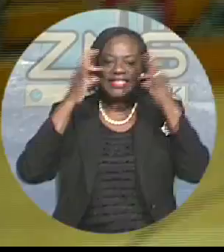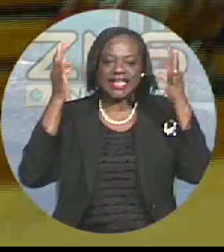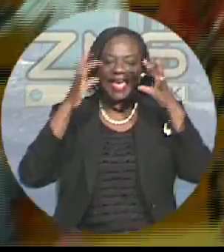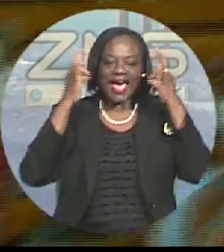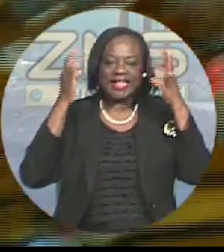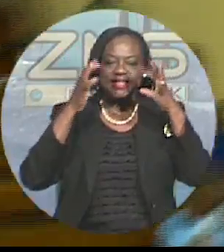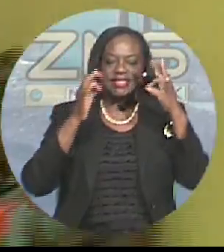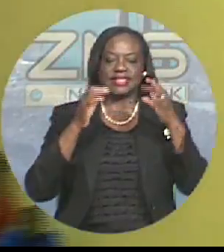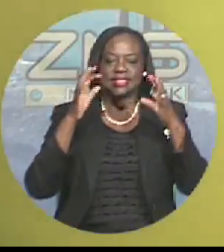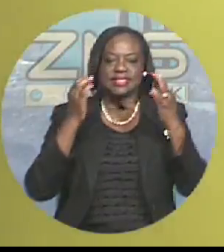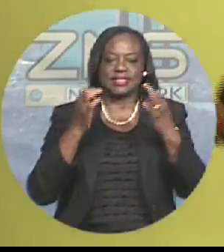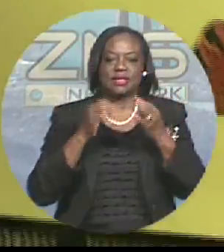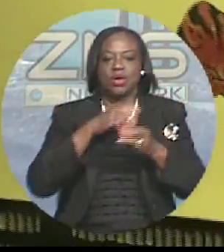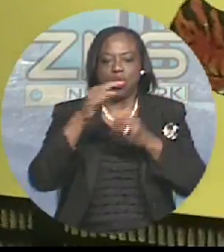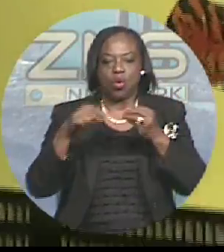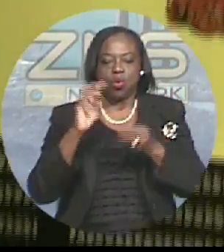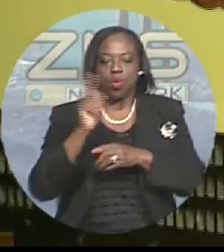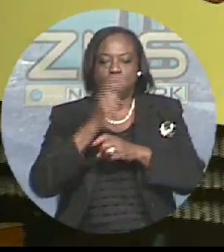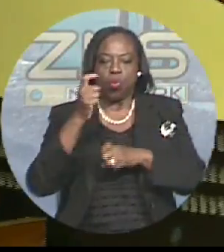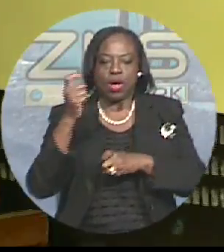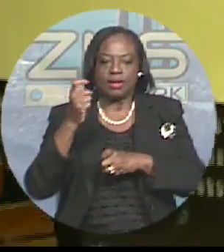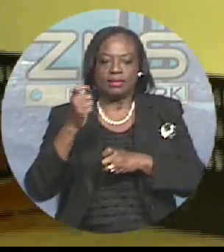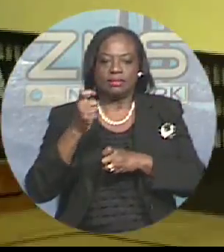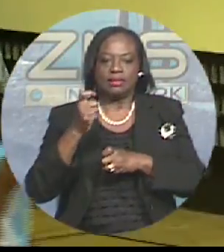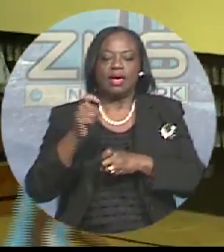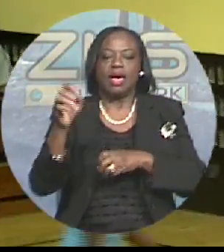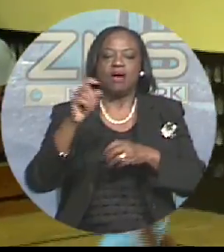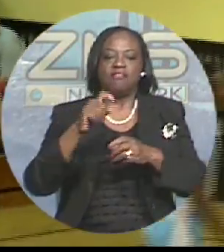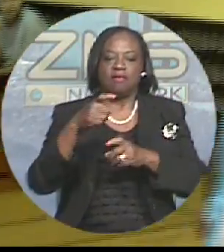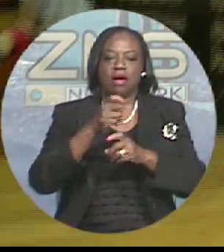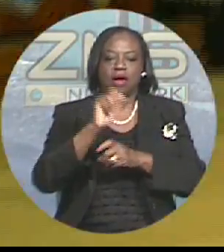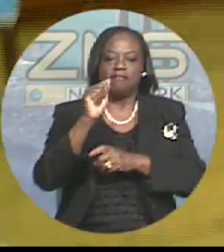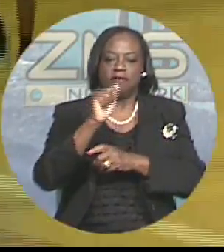way. They clawed their way past the Aquinas Aces,